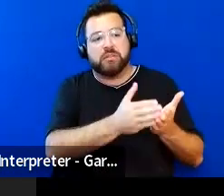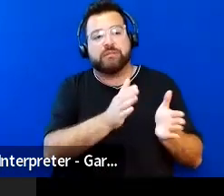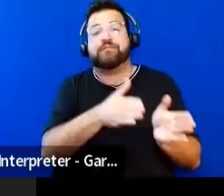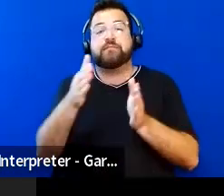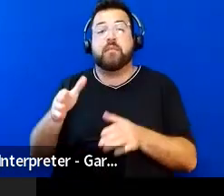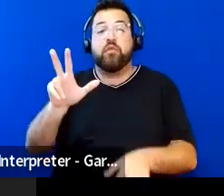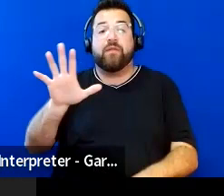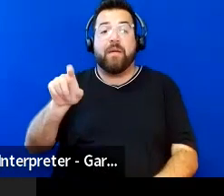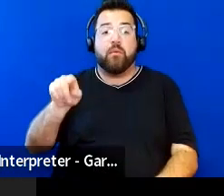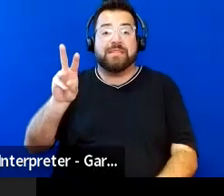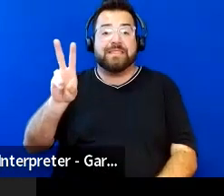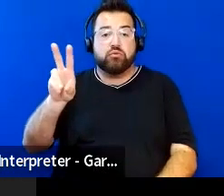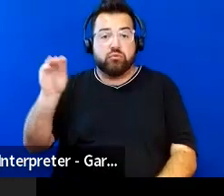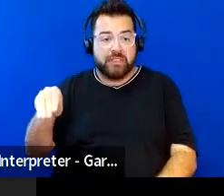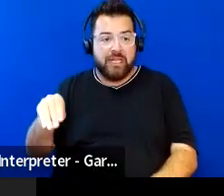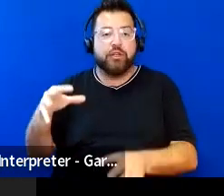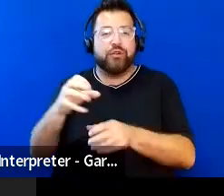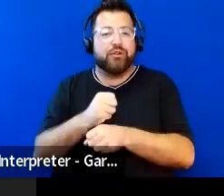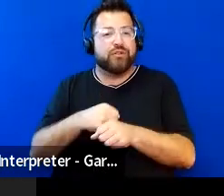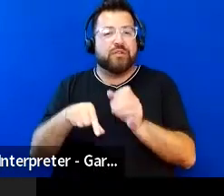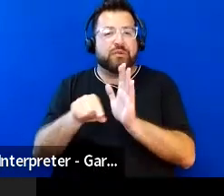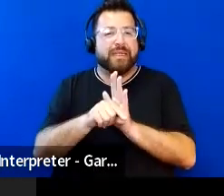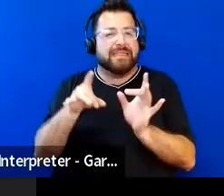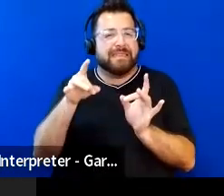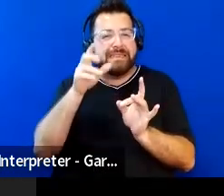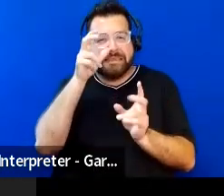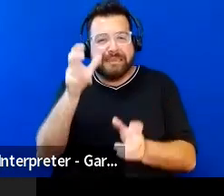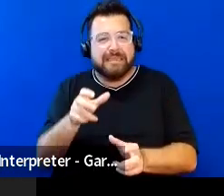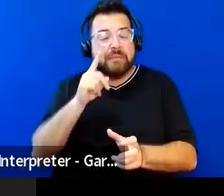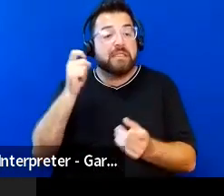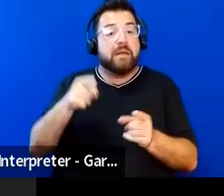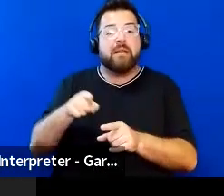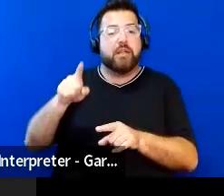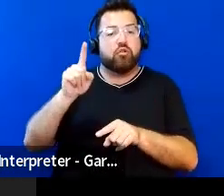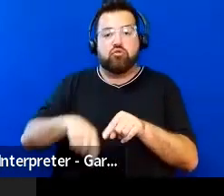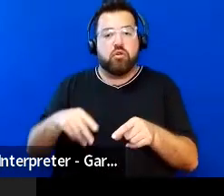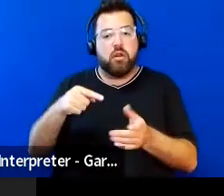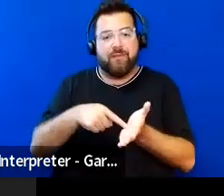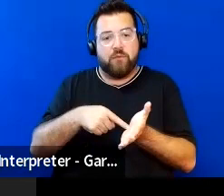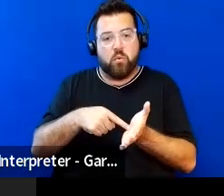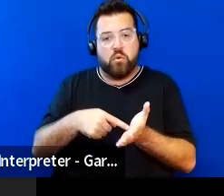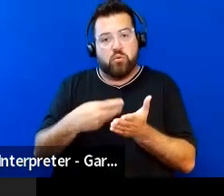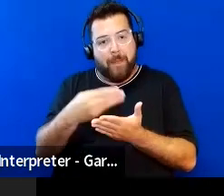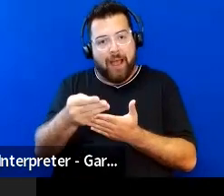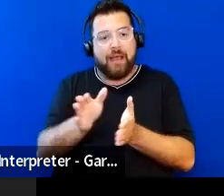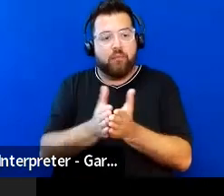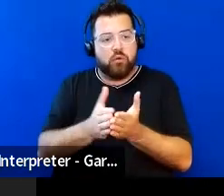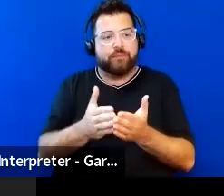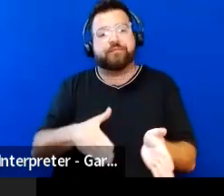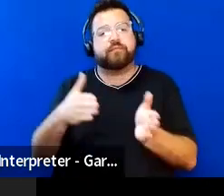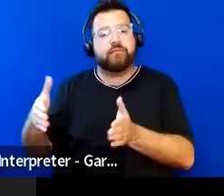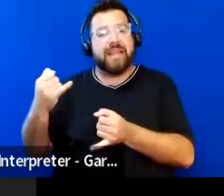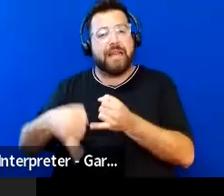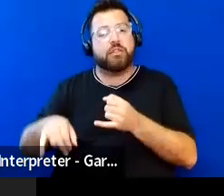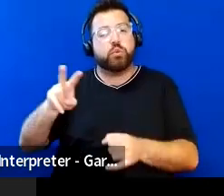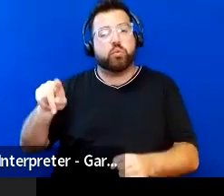35.62% earned a poor grade because they couldn't afford the textbook. Now, And then